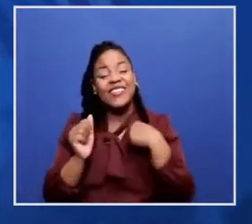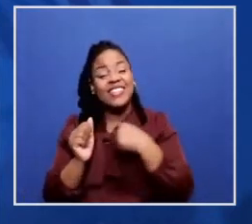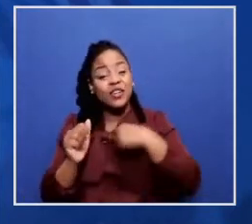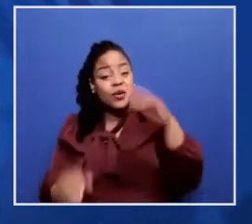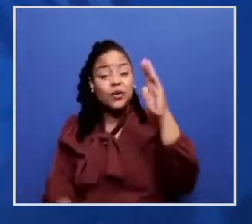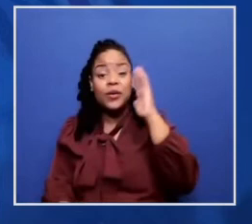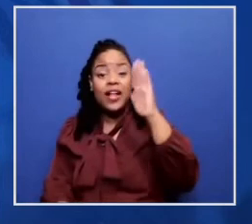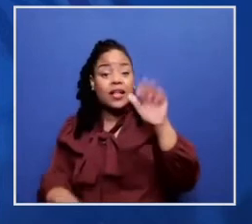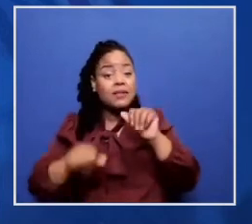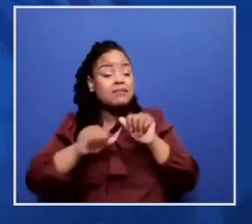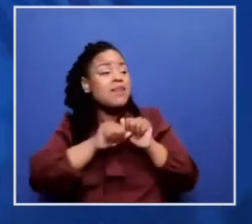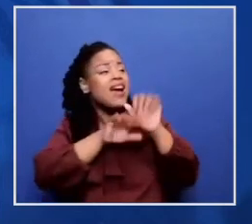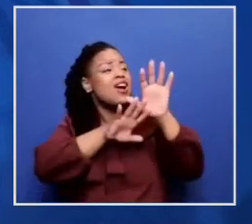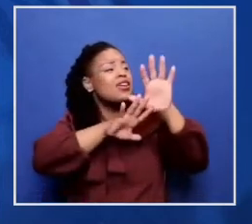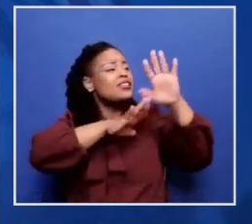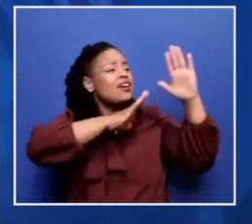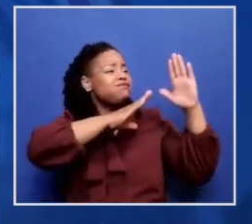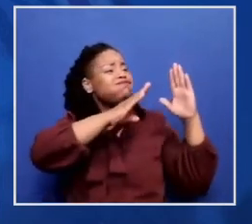yeah, yeah.